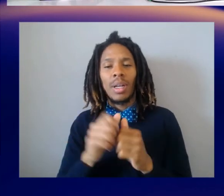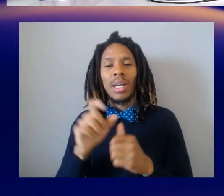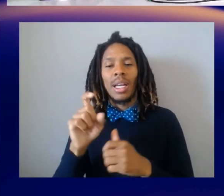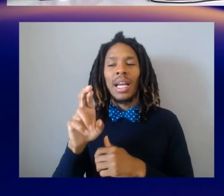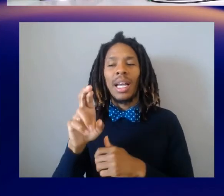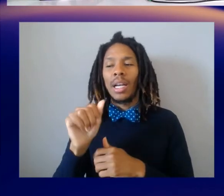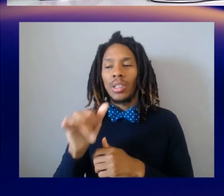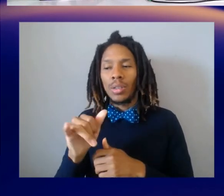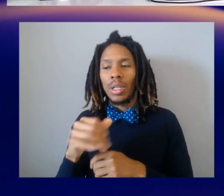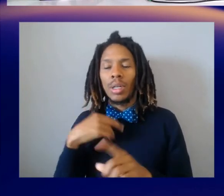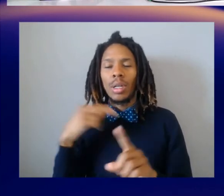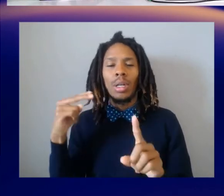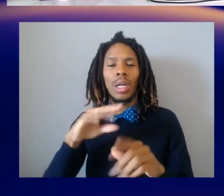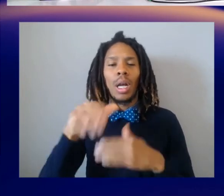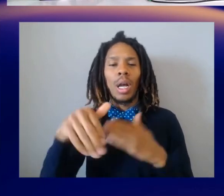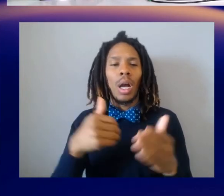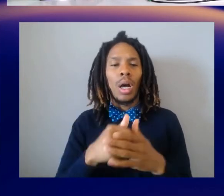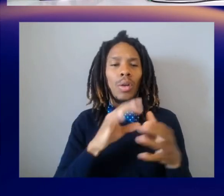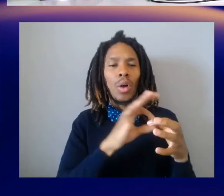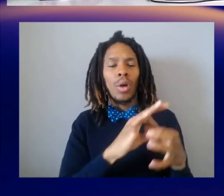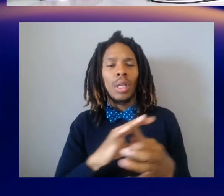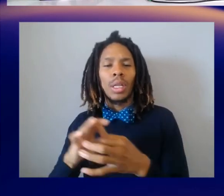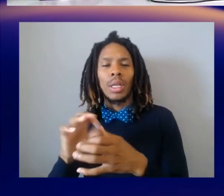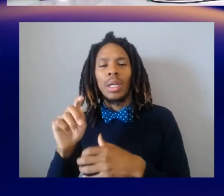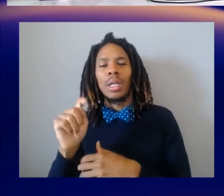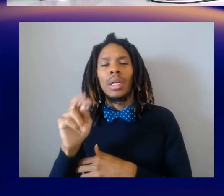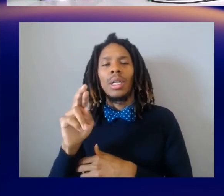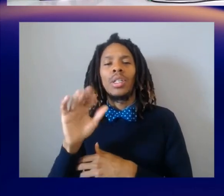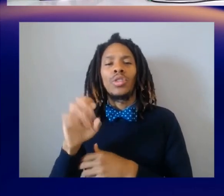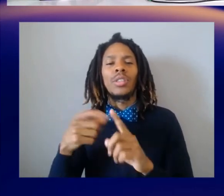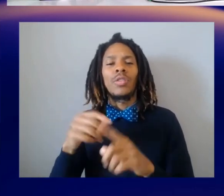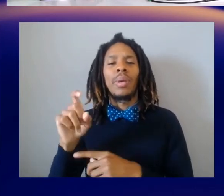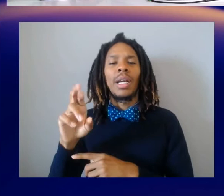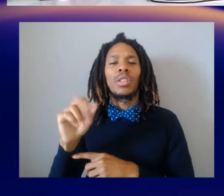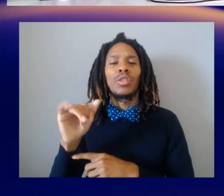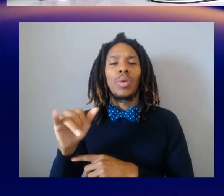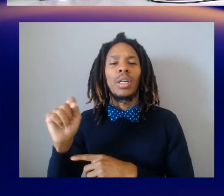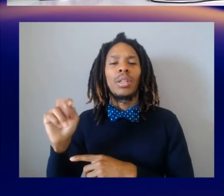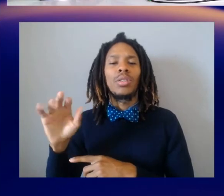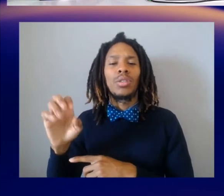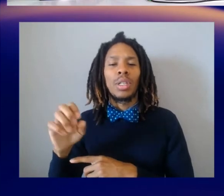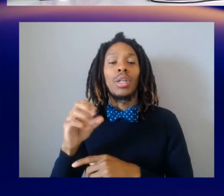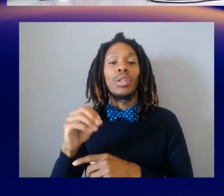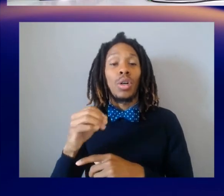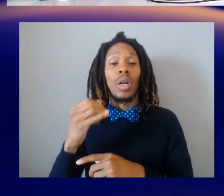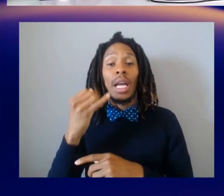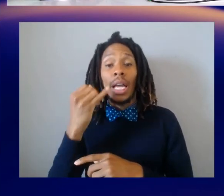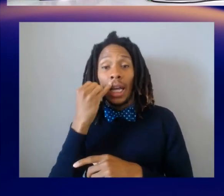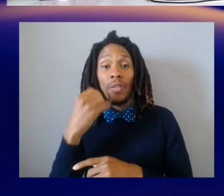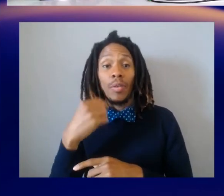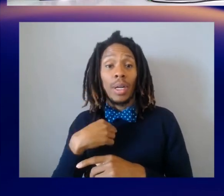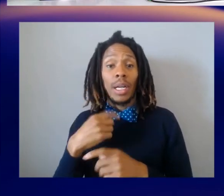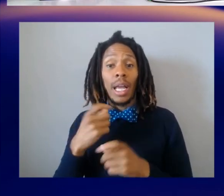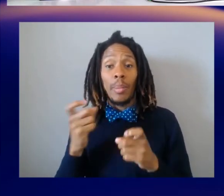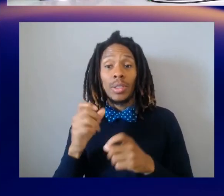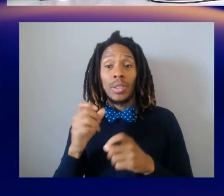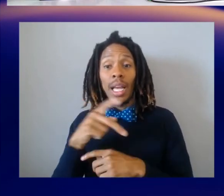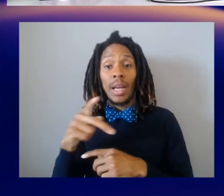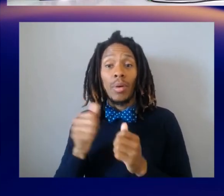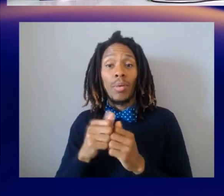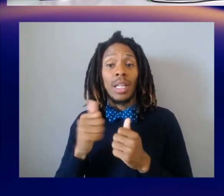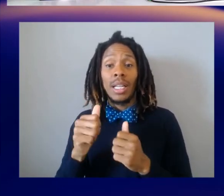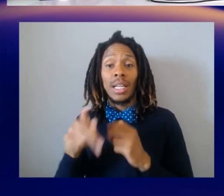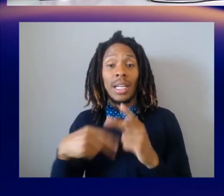look at all the related trace information from our X-Ray traces. So if we do instrument our application with any type of distributed